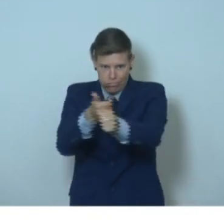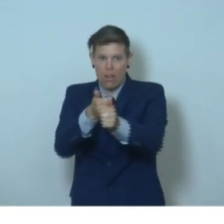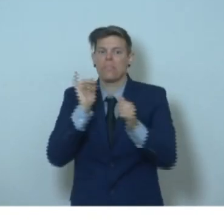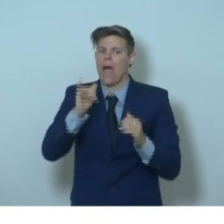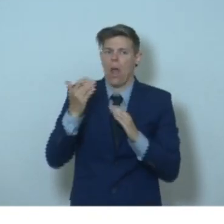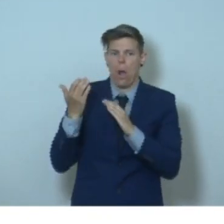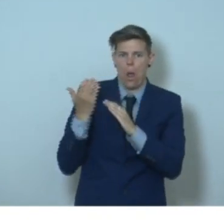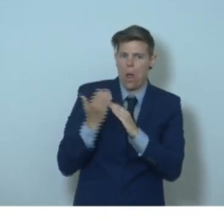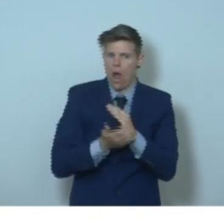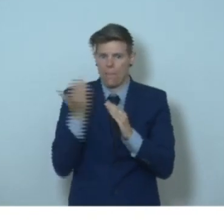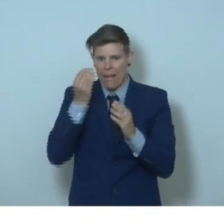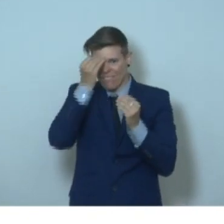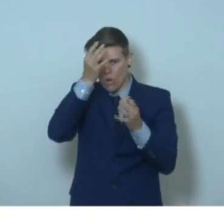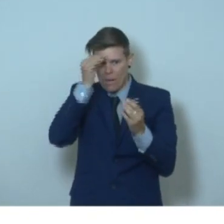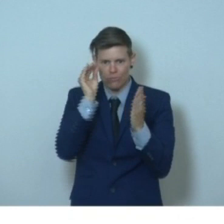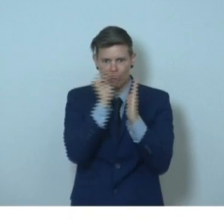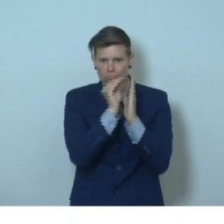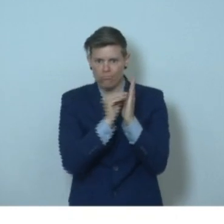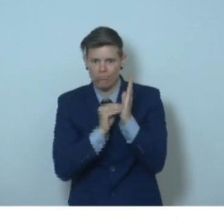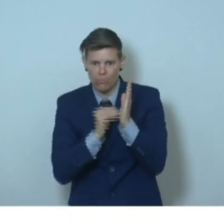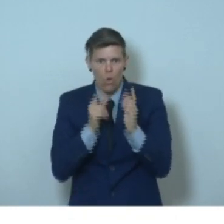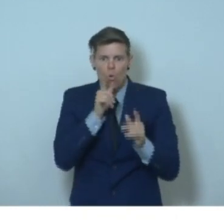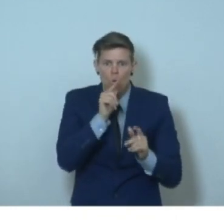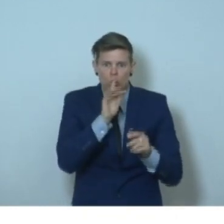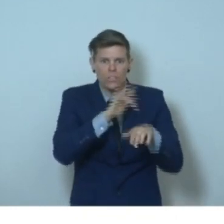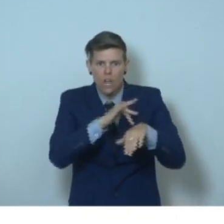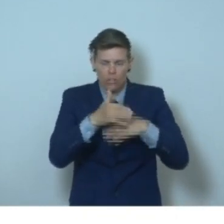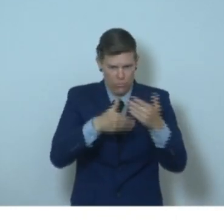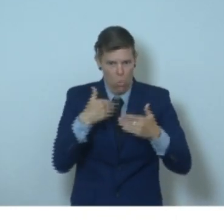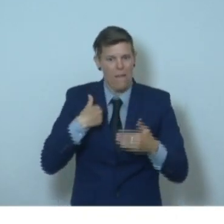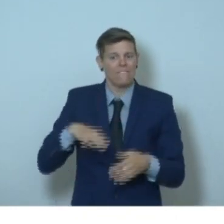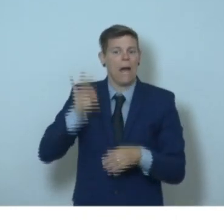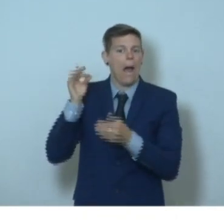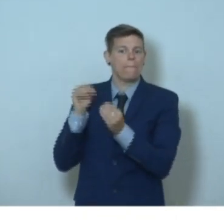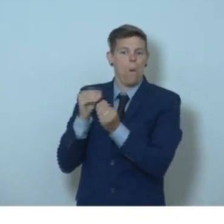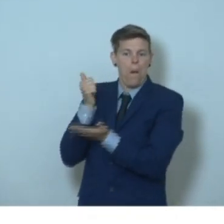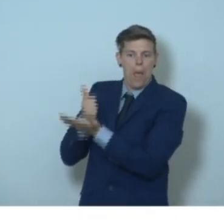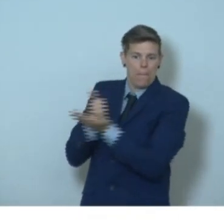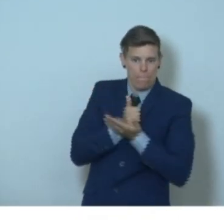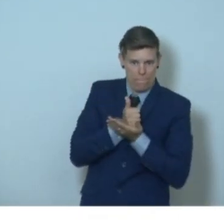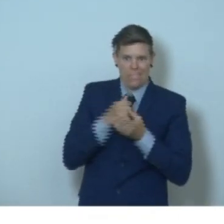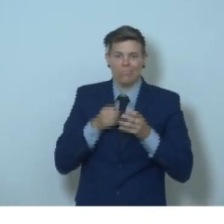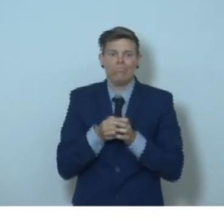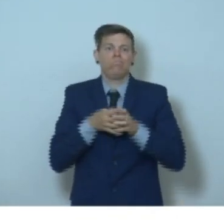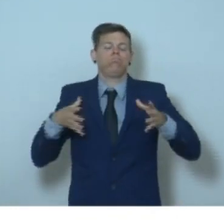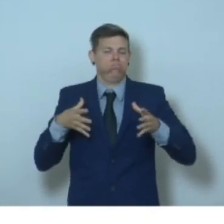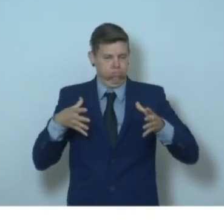great. We have the current status is that the mean